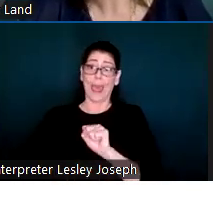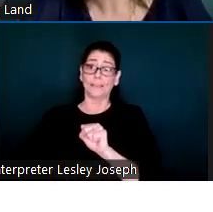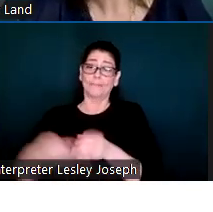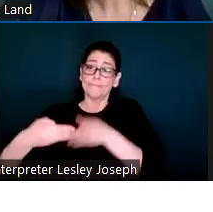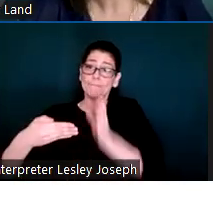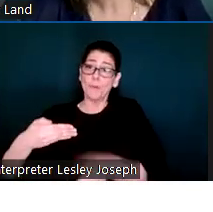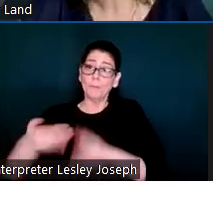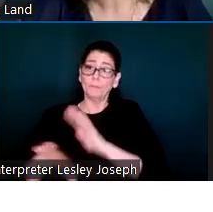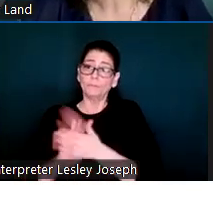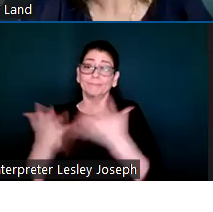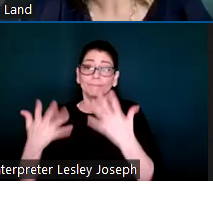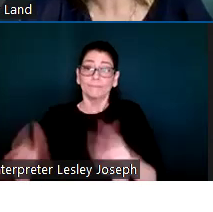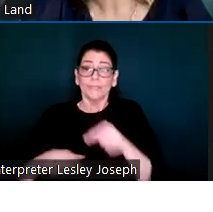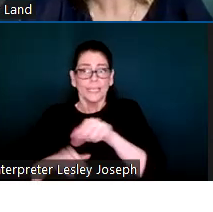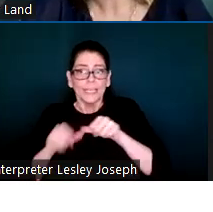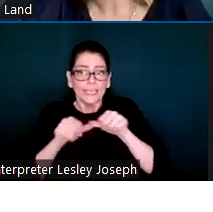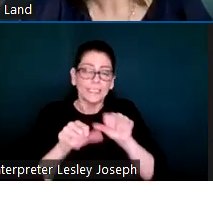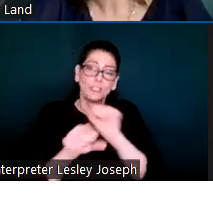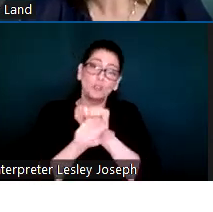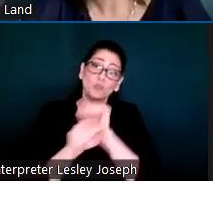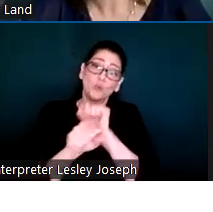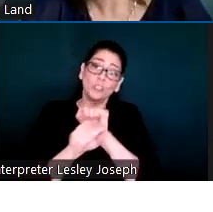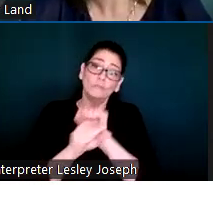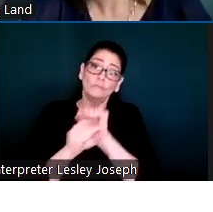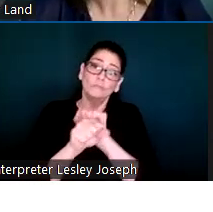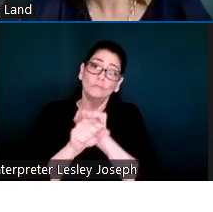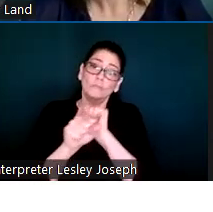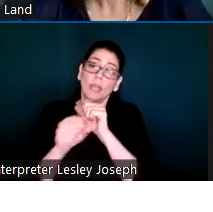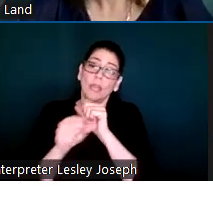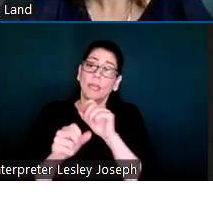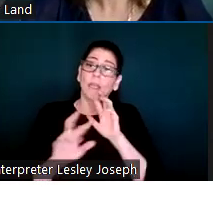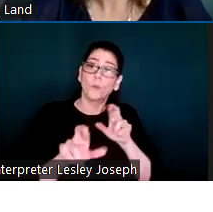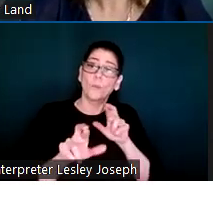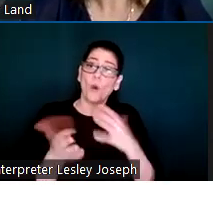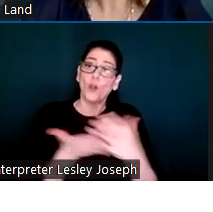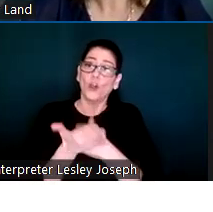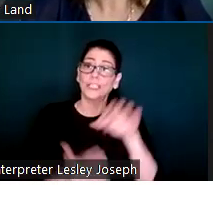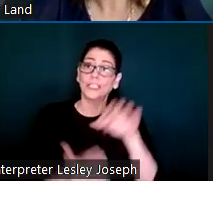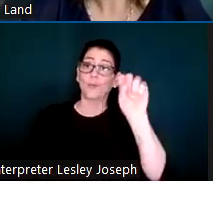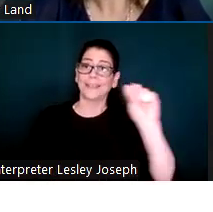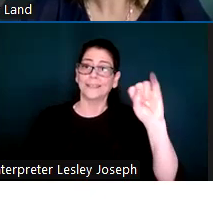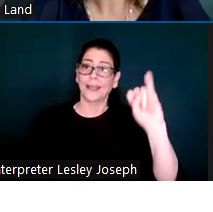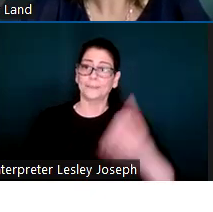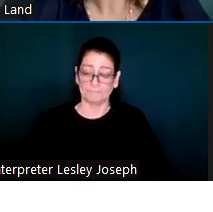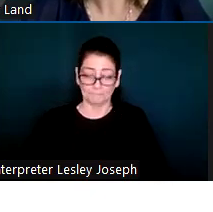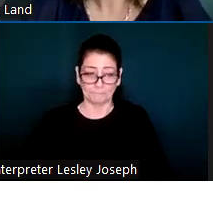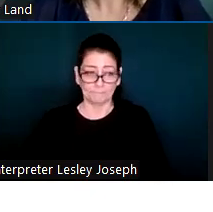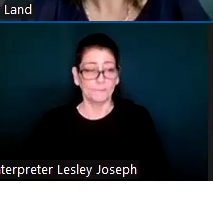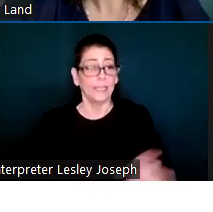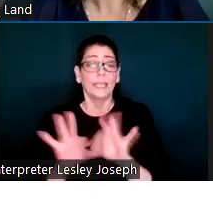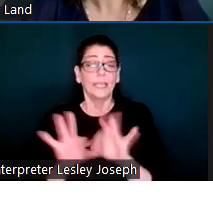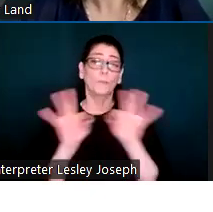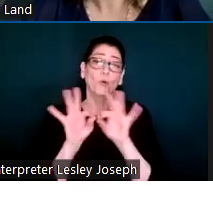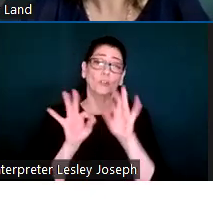the job and report his earnings to SSI as needed. It is important to note that these work incentives